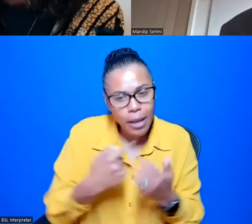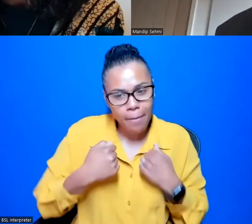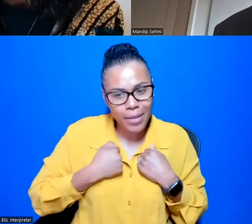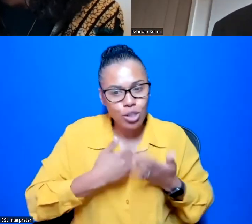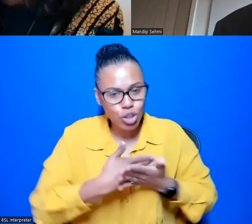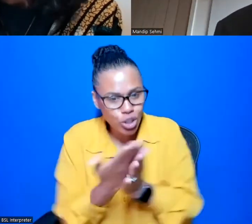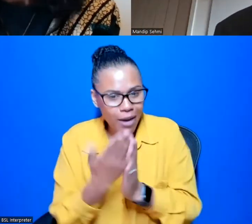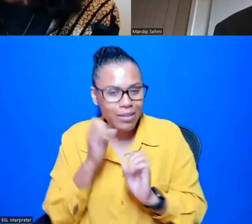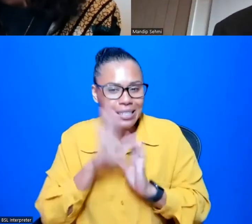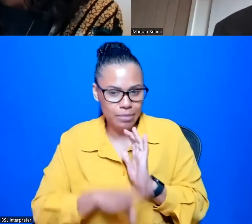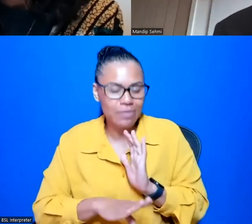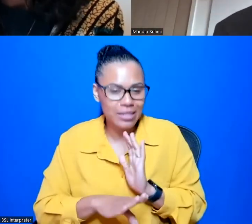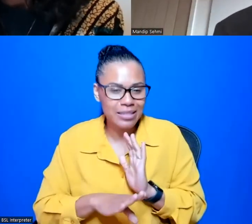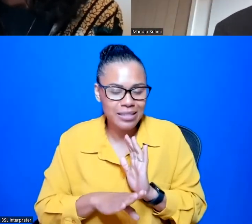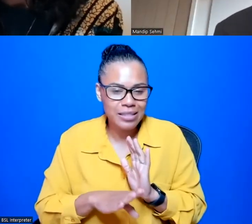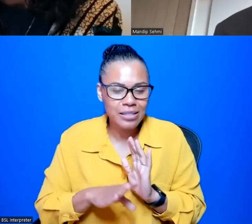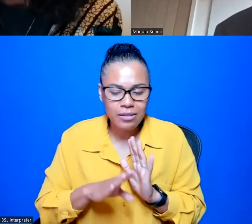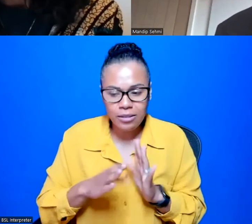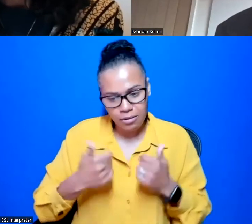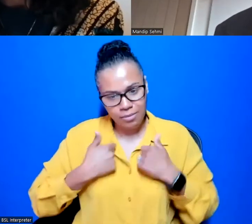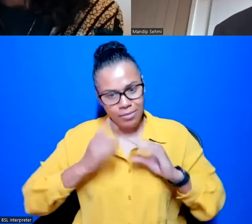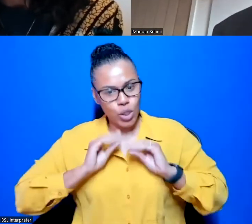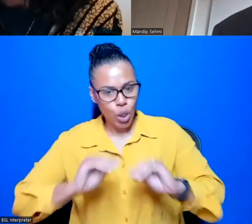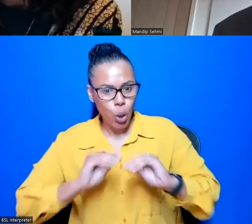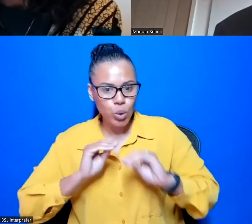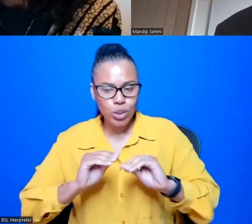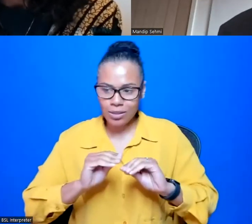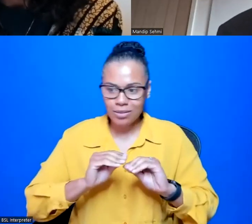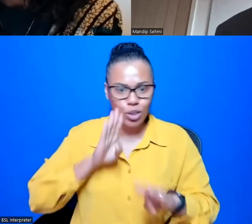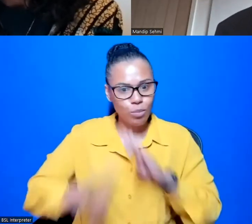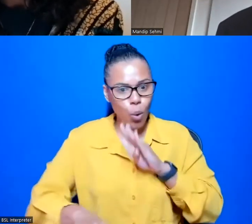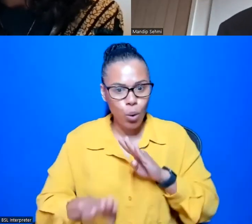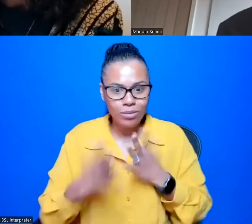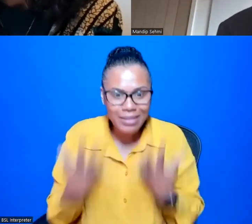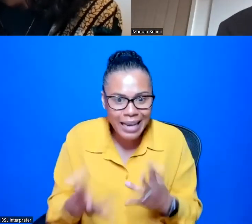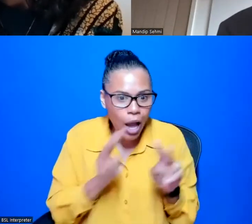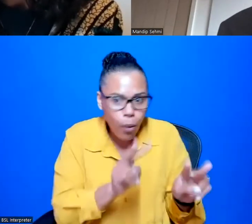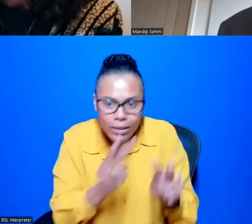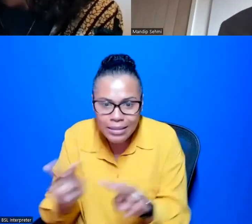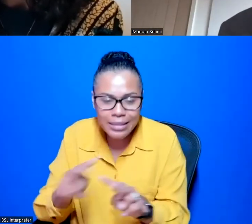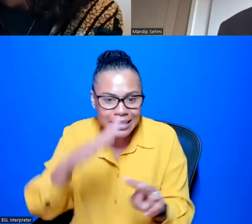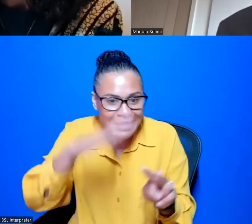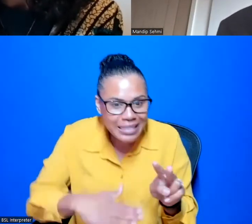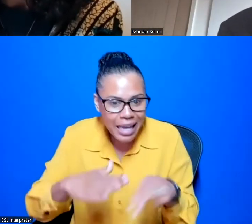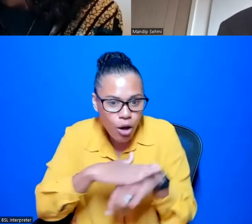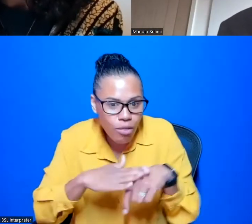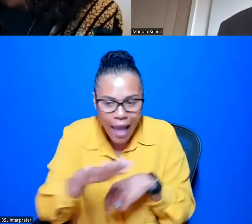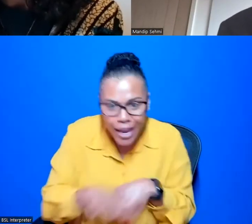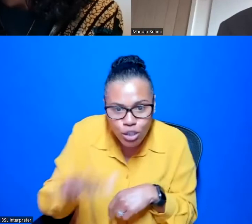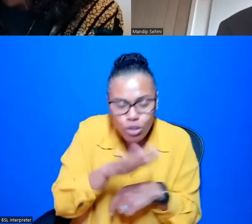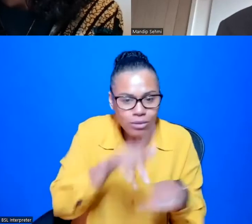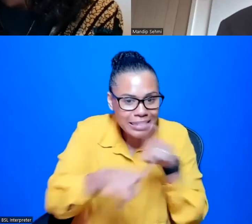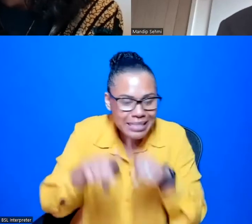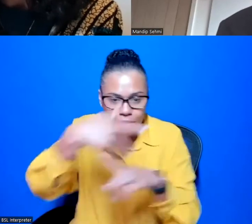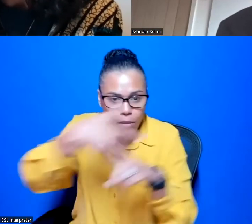coaching the sport, and allowing more South Asians and people of different diverse backgrounds to access the